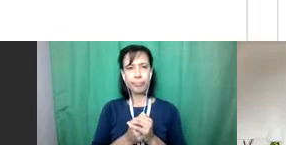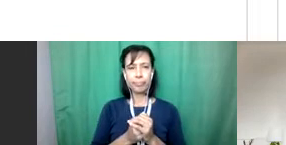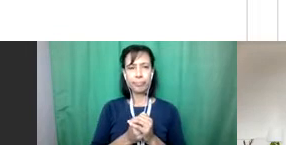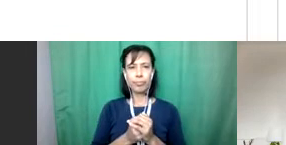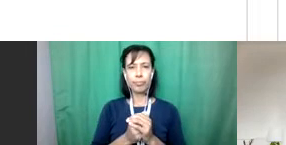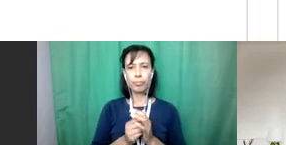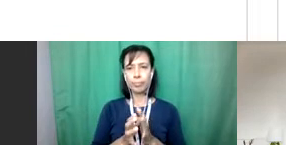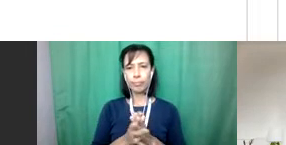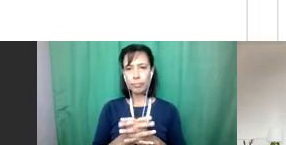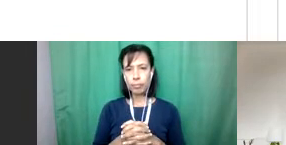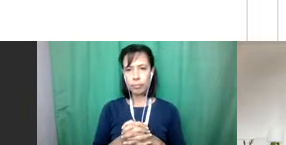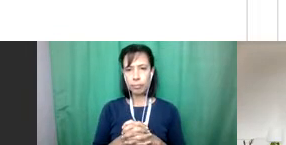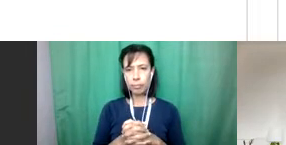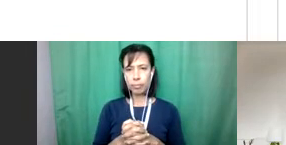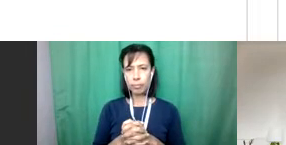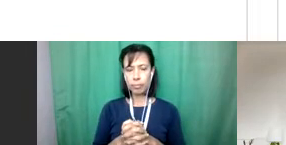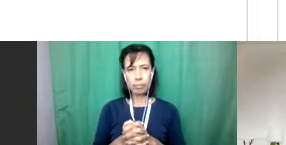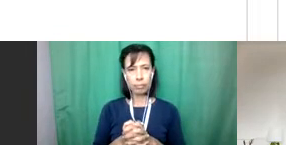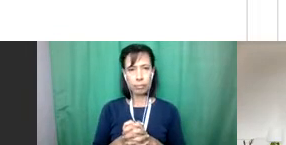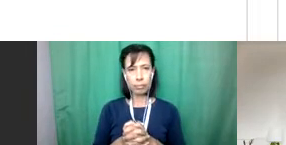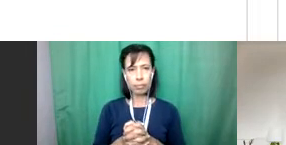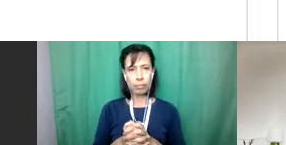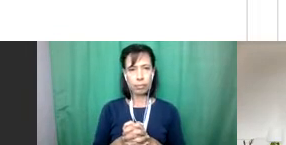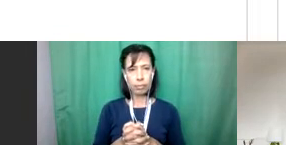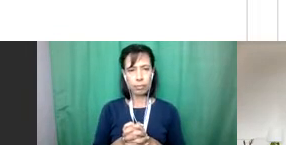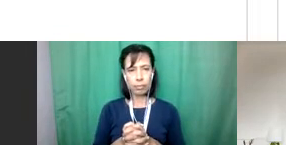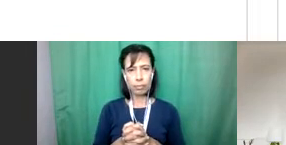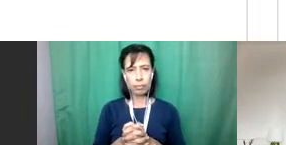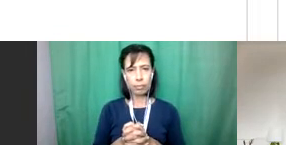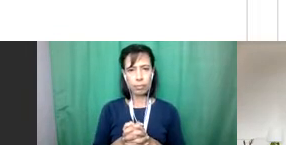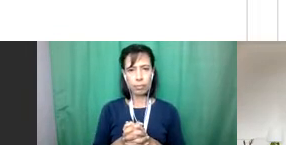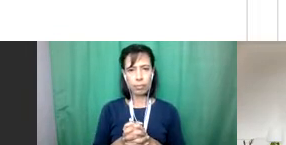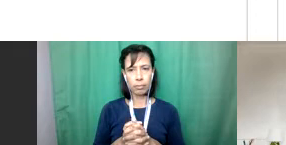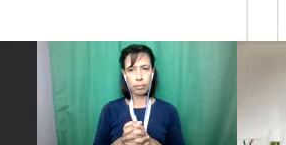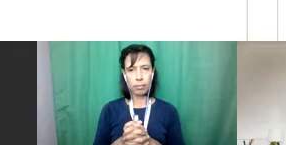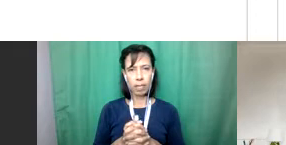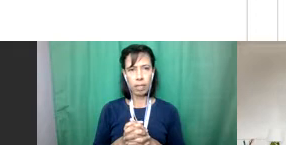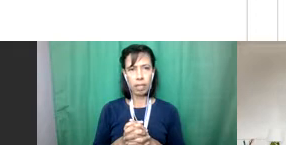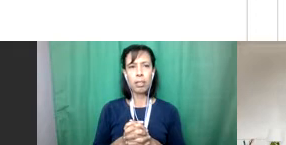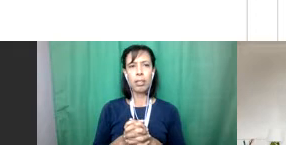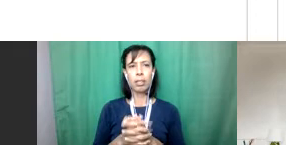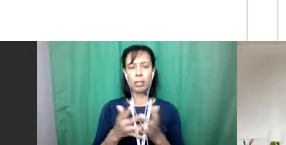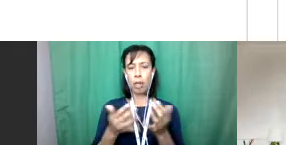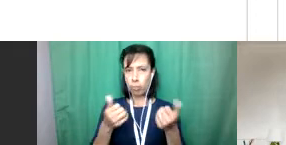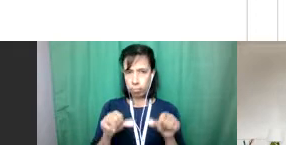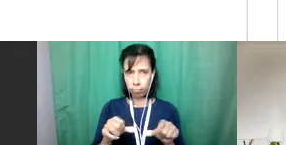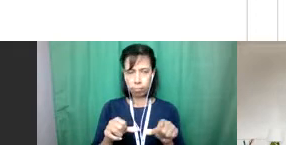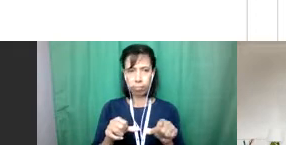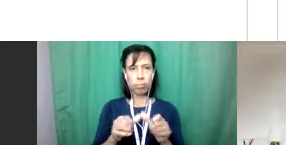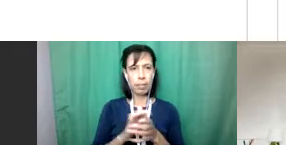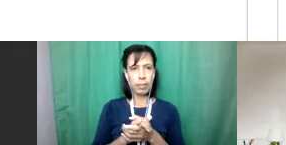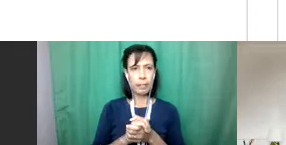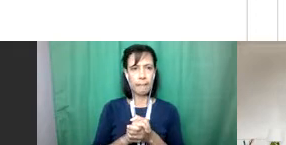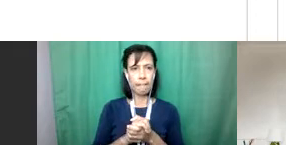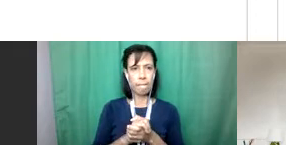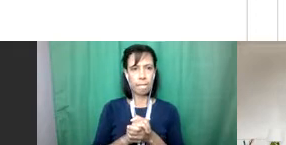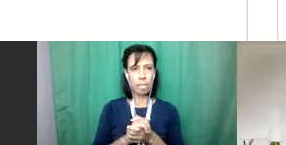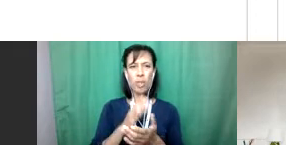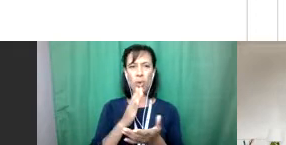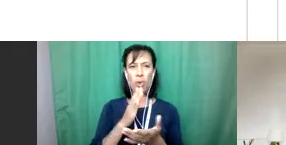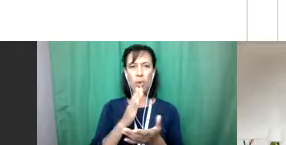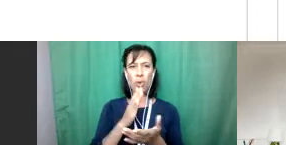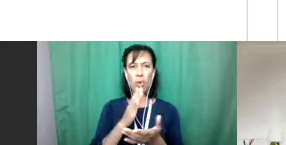that for me. Let's just go early years. Okay, done that. So early years. Now, early years is a bit too broad, so I want